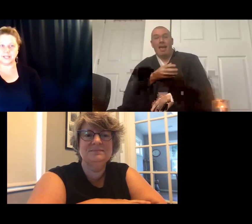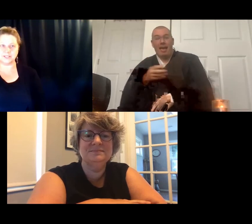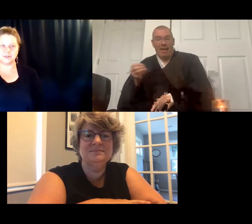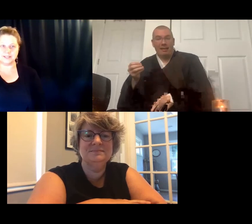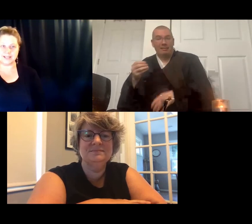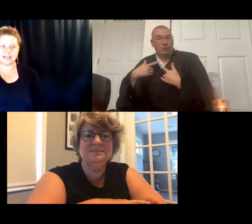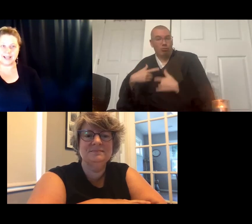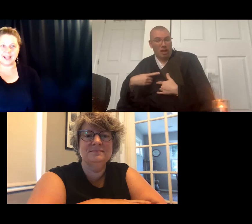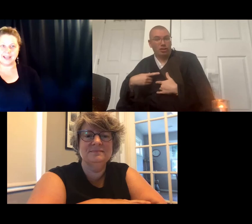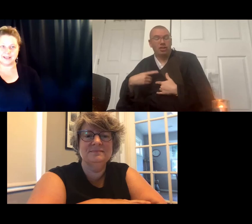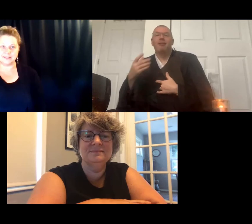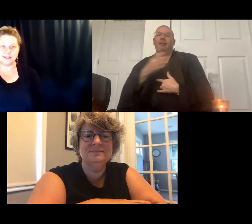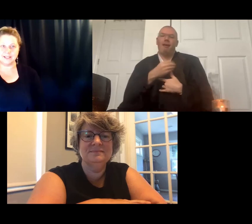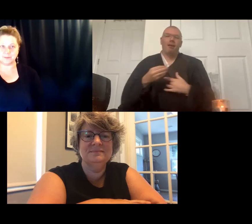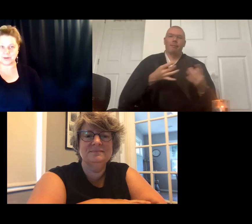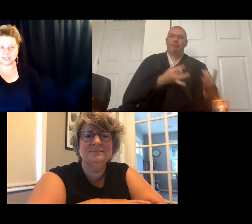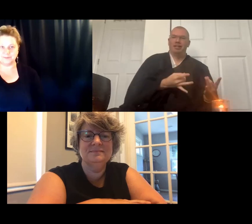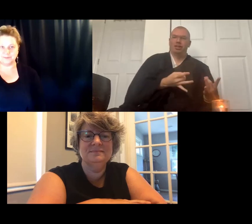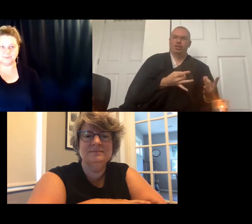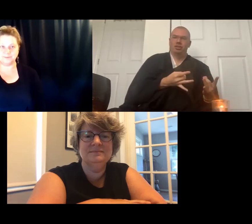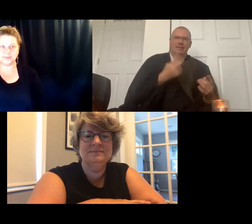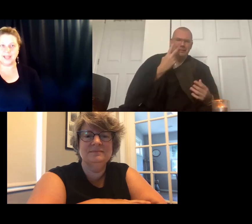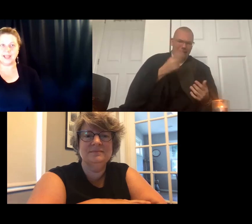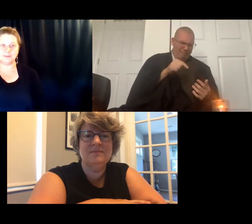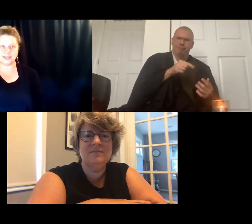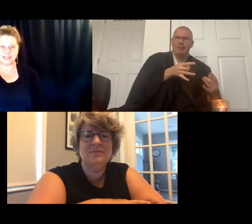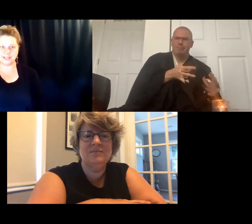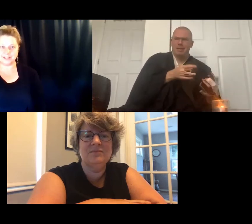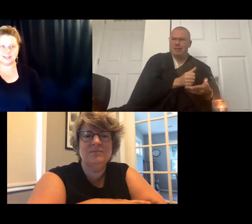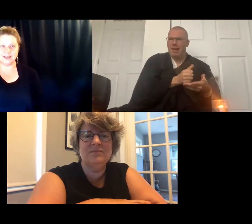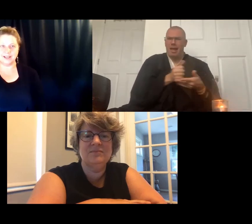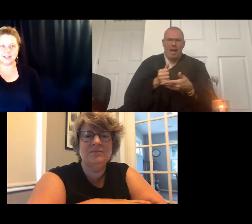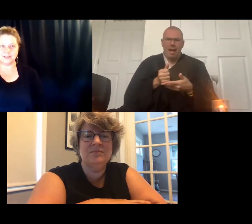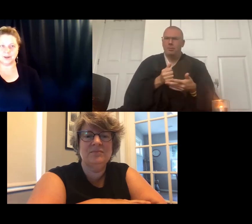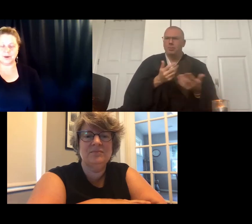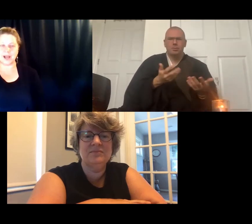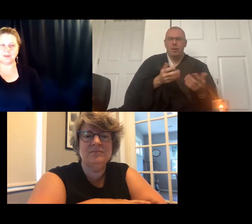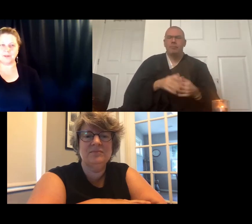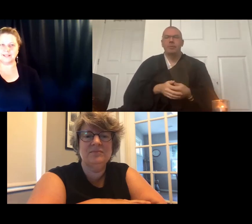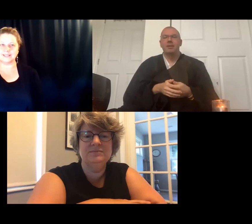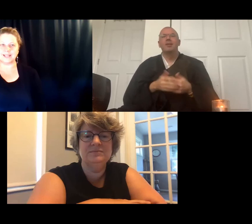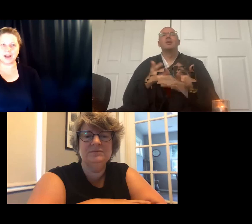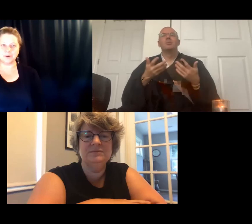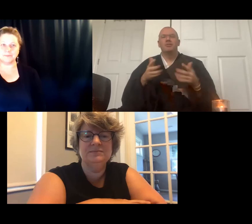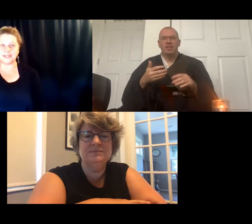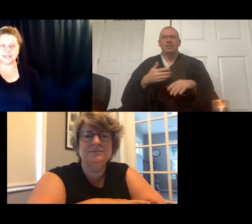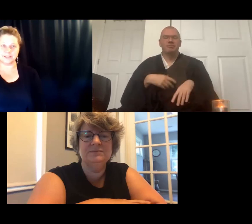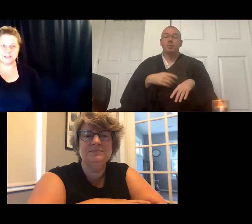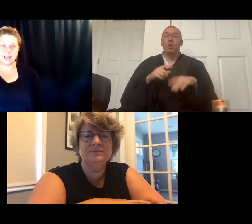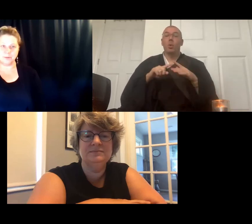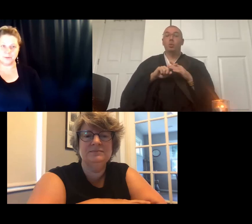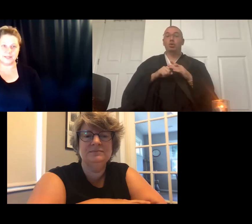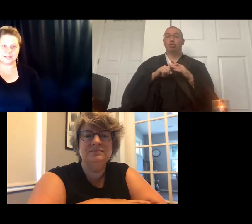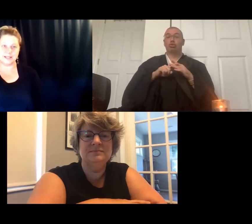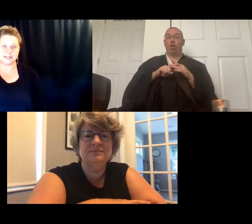was related to anxiety and depression and meditation. So I wanted to see how could